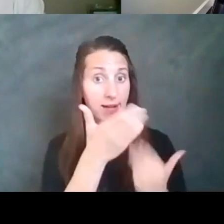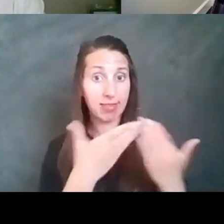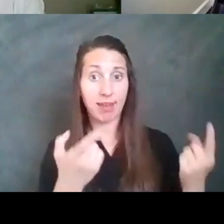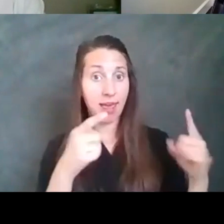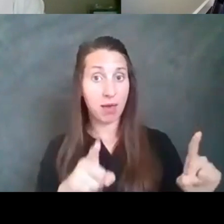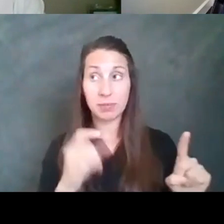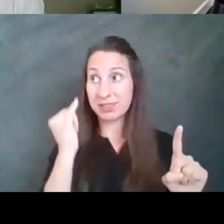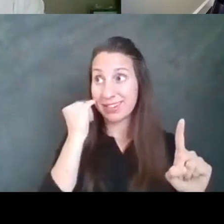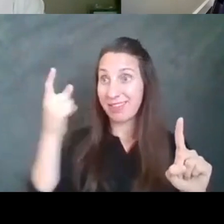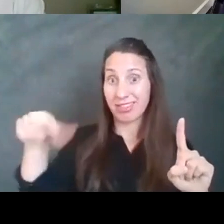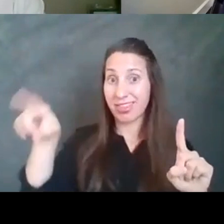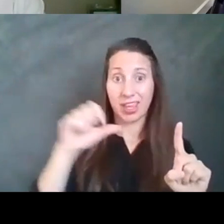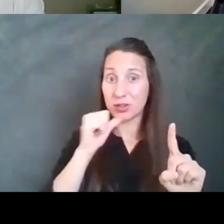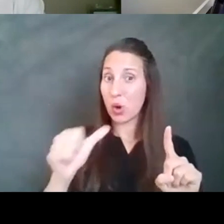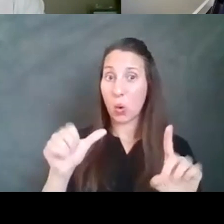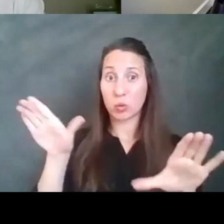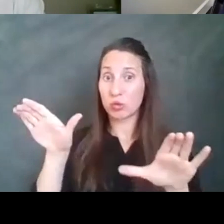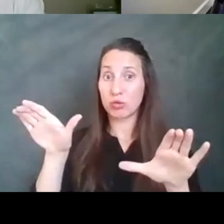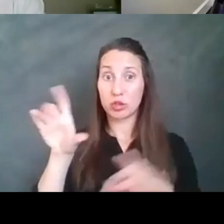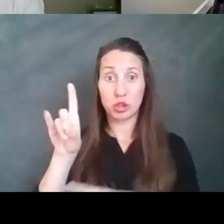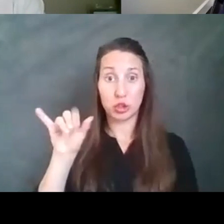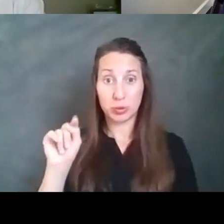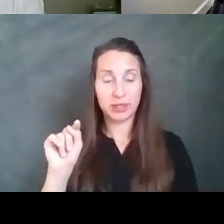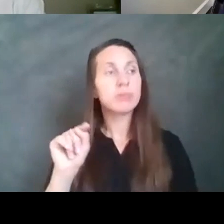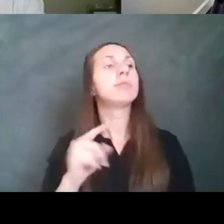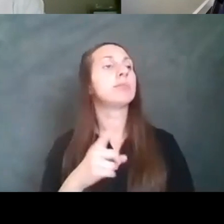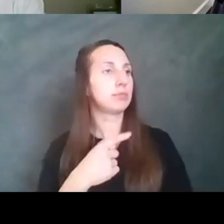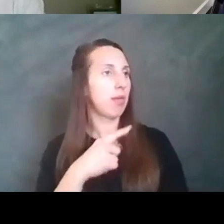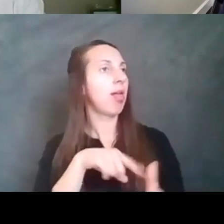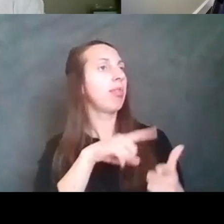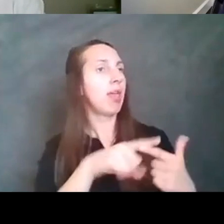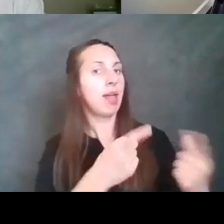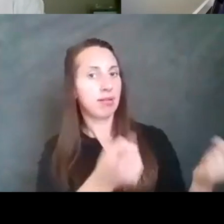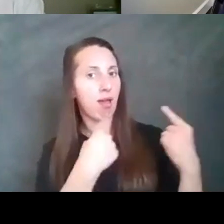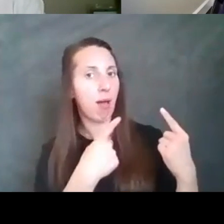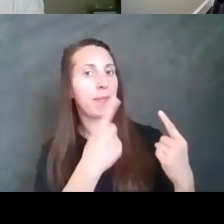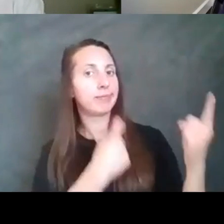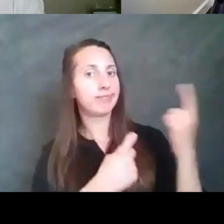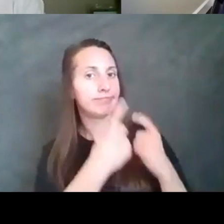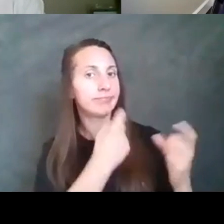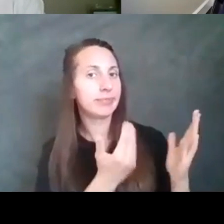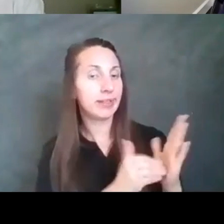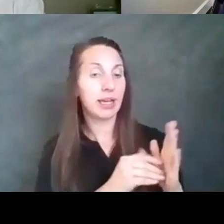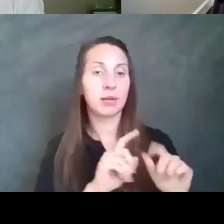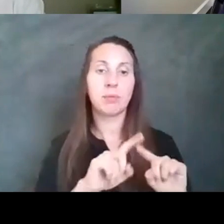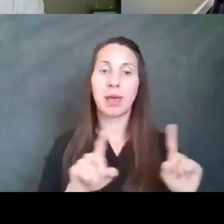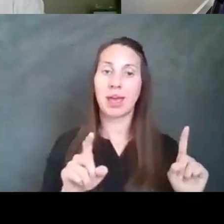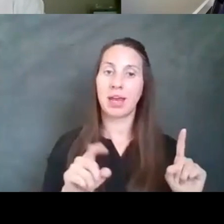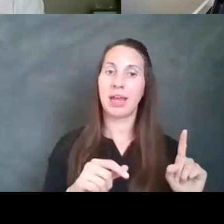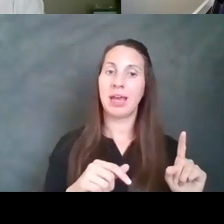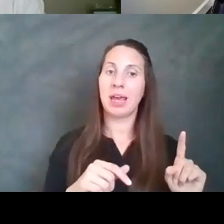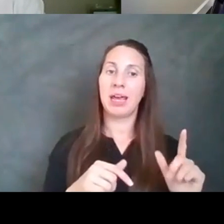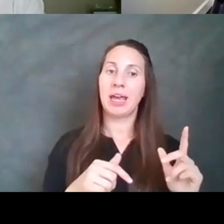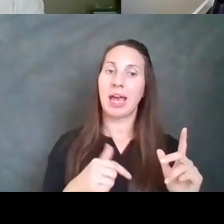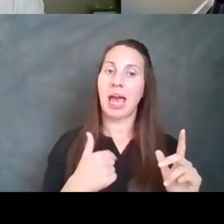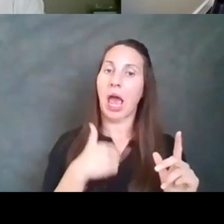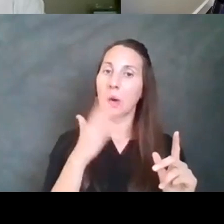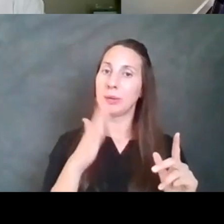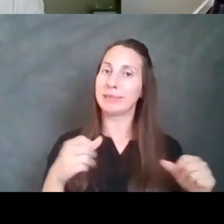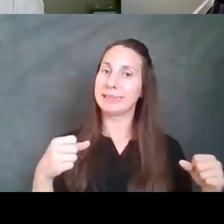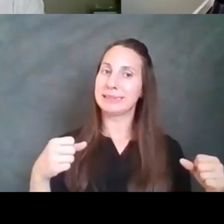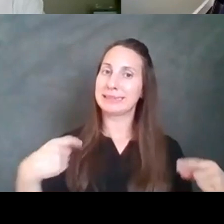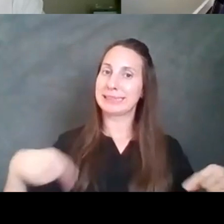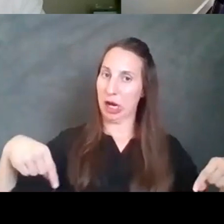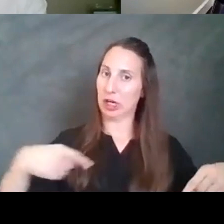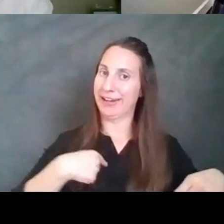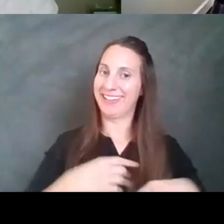it, then come back to me and ask me more questions. But yeah, I would be very scary. And I would say